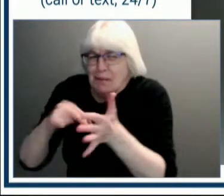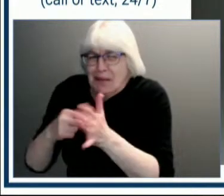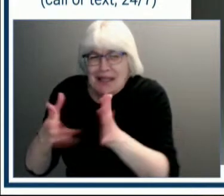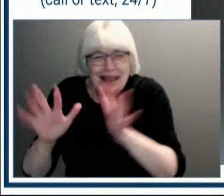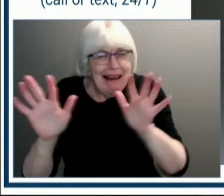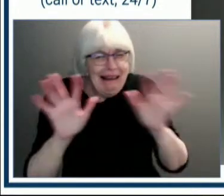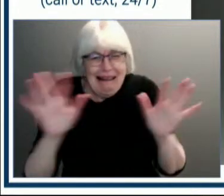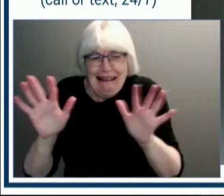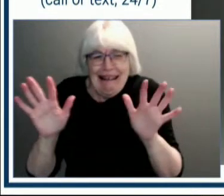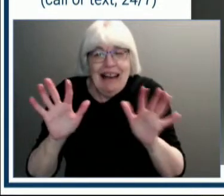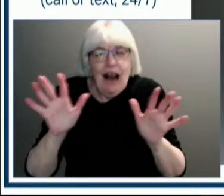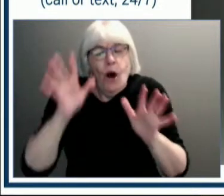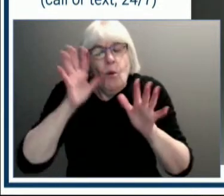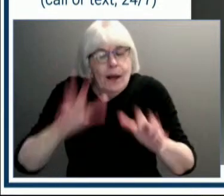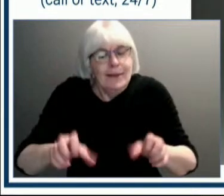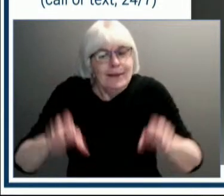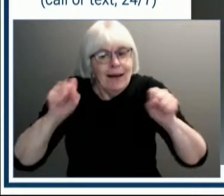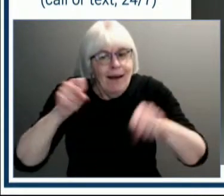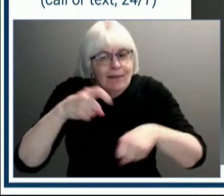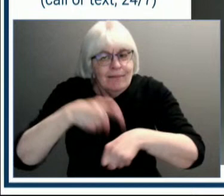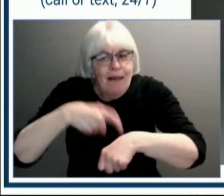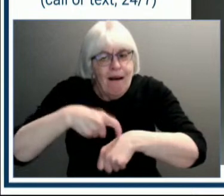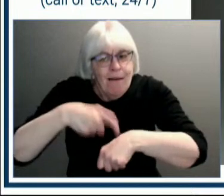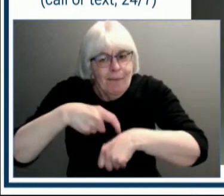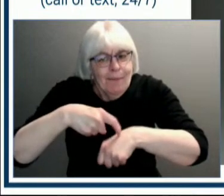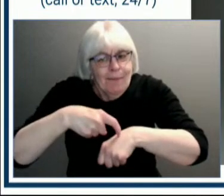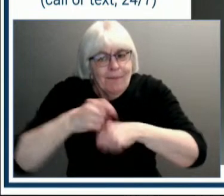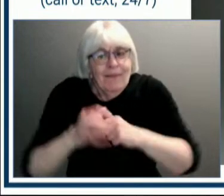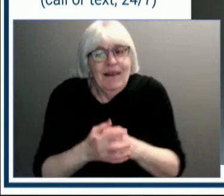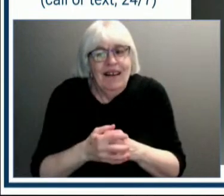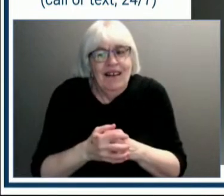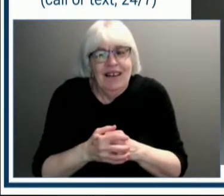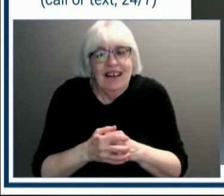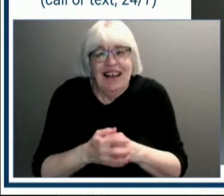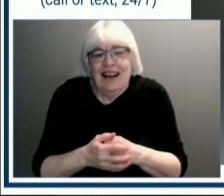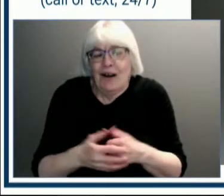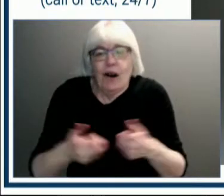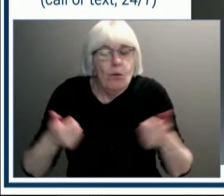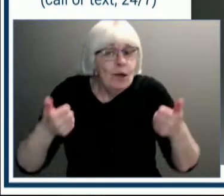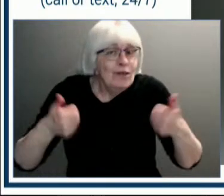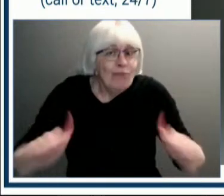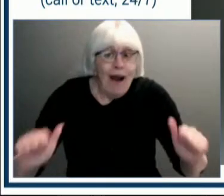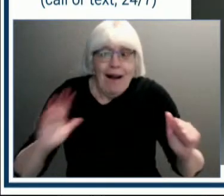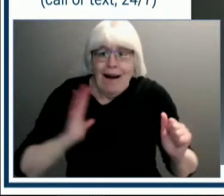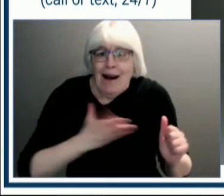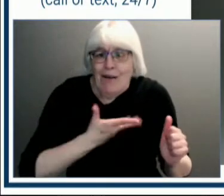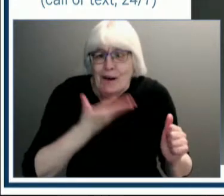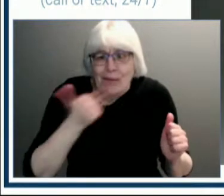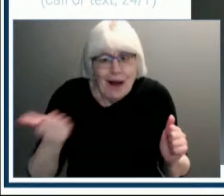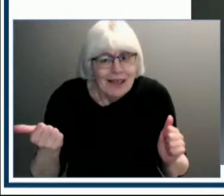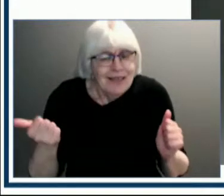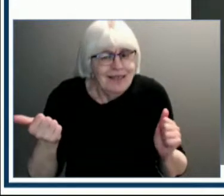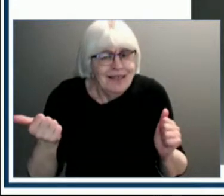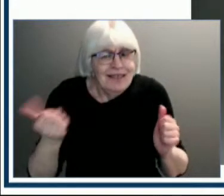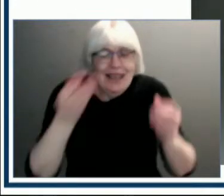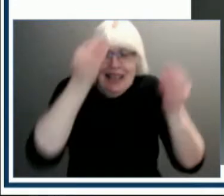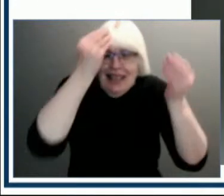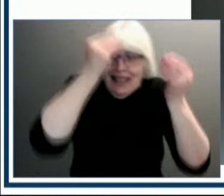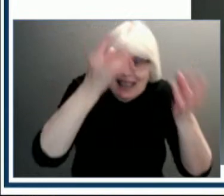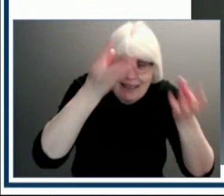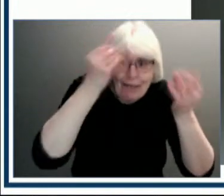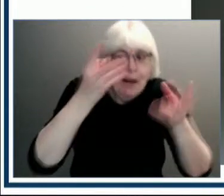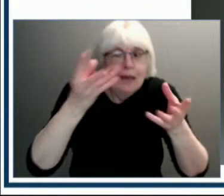weeks. So we're working as quickly as possible to update the information we have online so that's an accurate